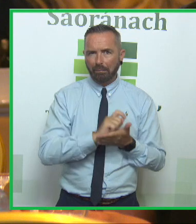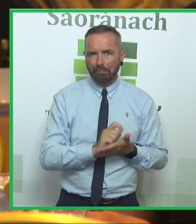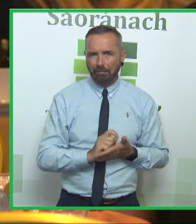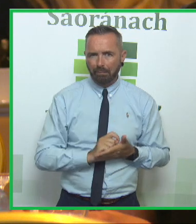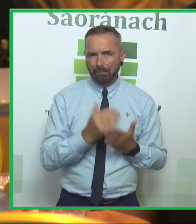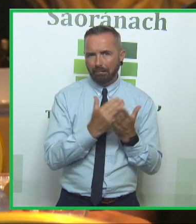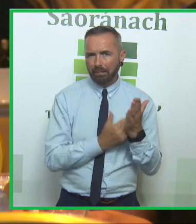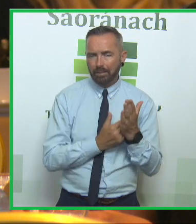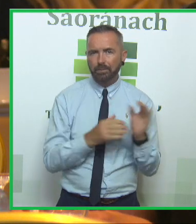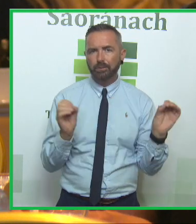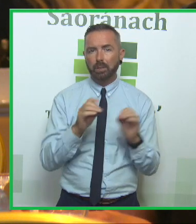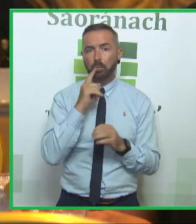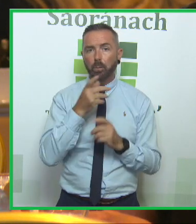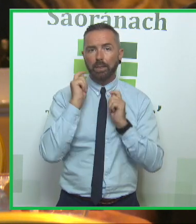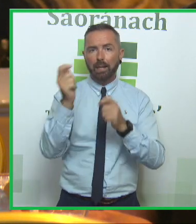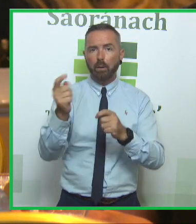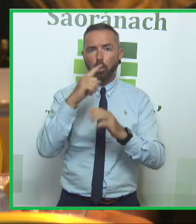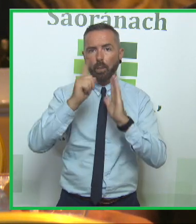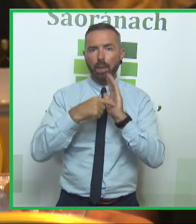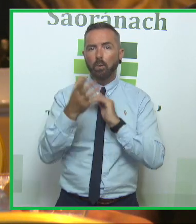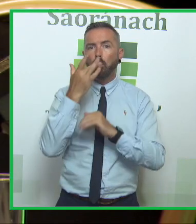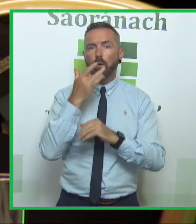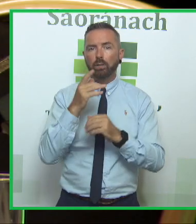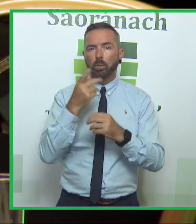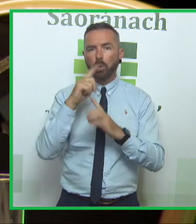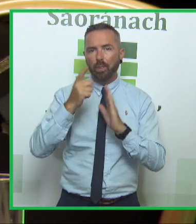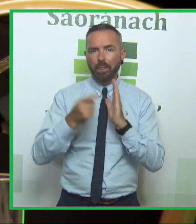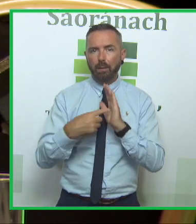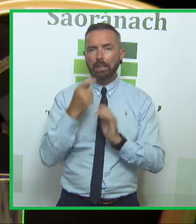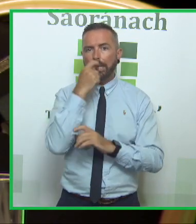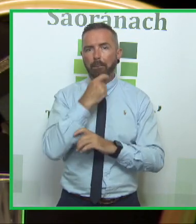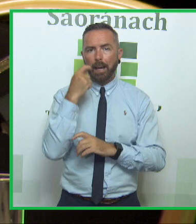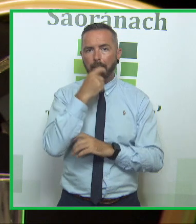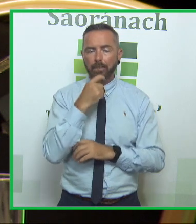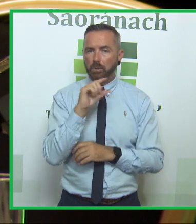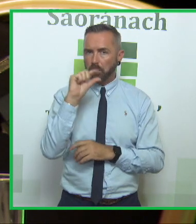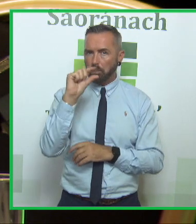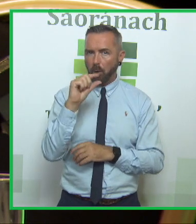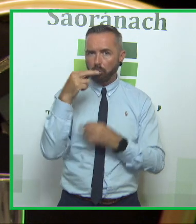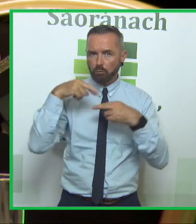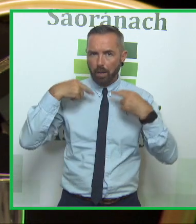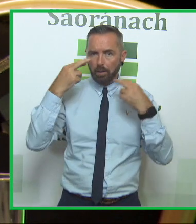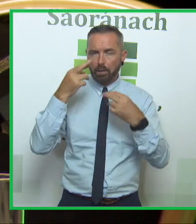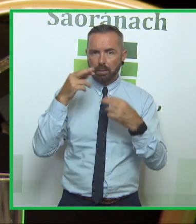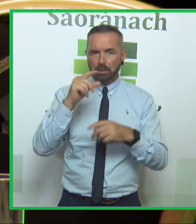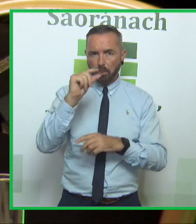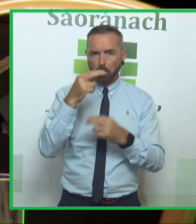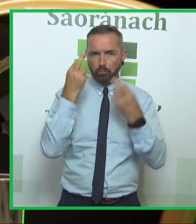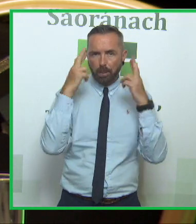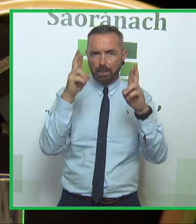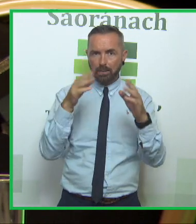everything. But we gave out over 1,000 water bottles, over 1,000 lip balm, and that's just a small representation of the amount of people we were engaging